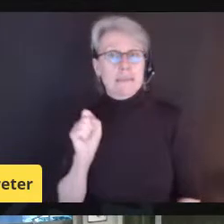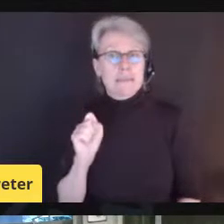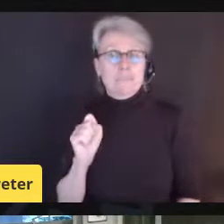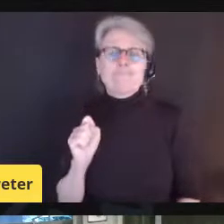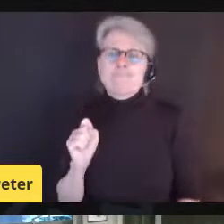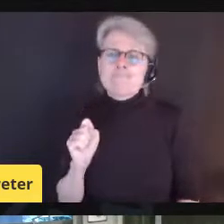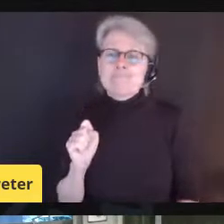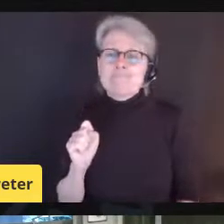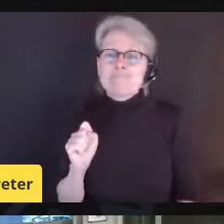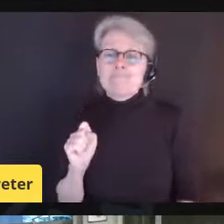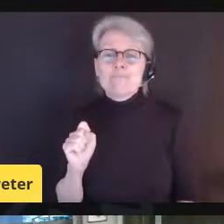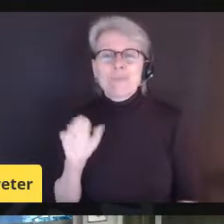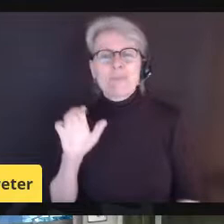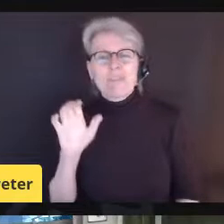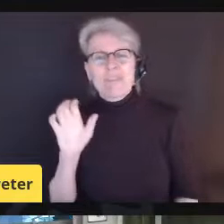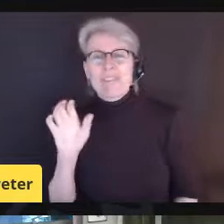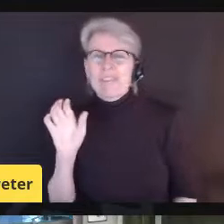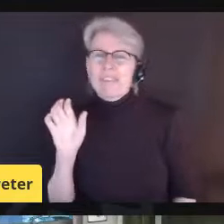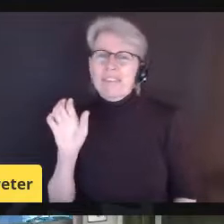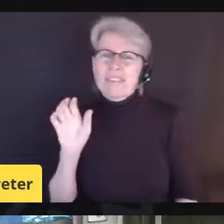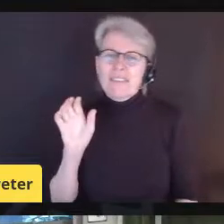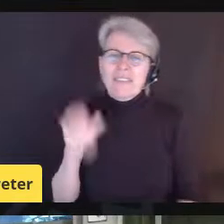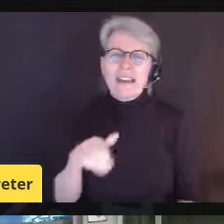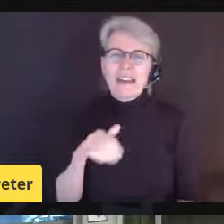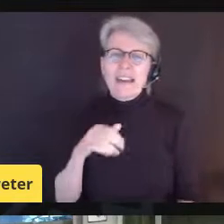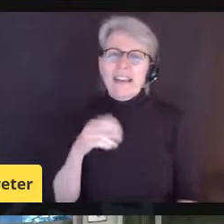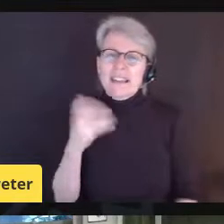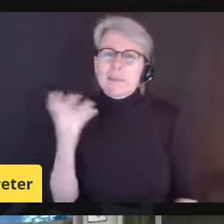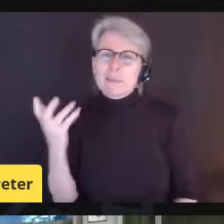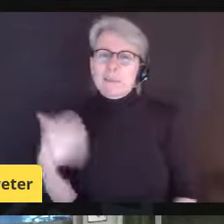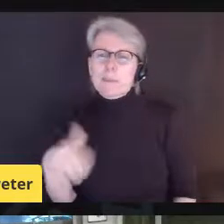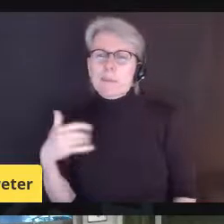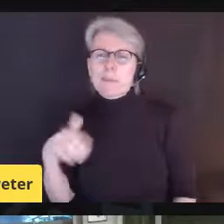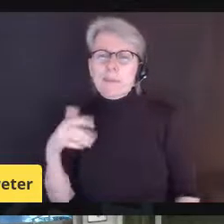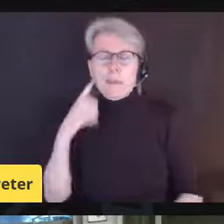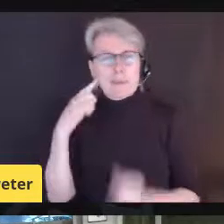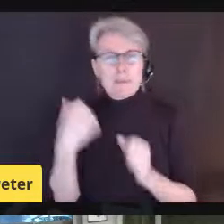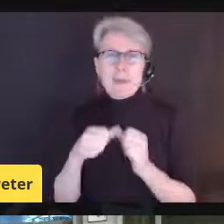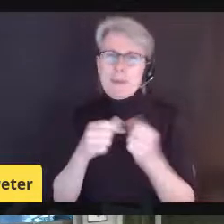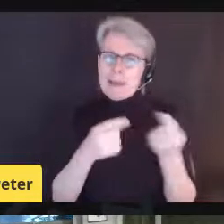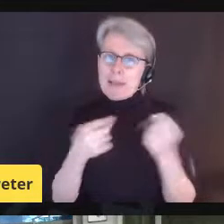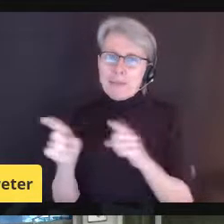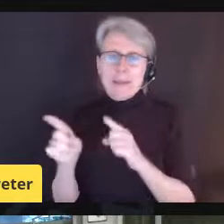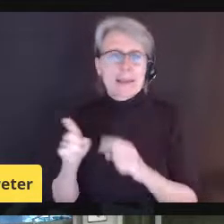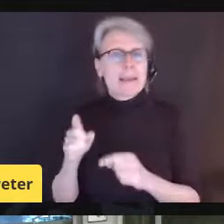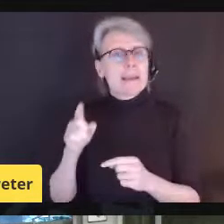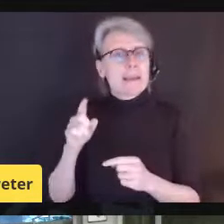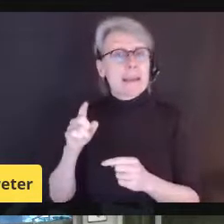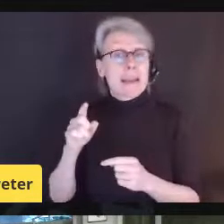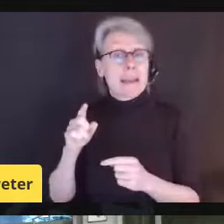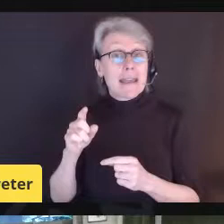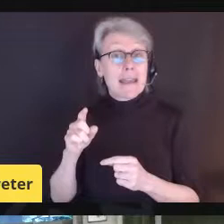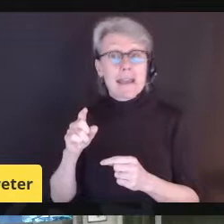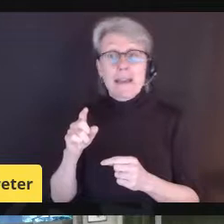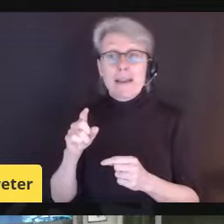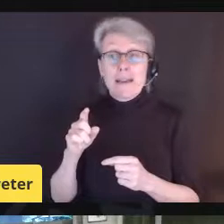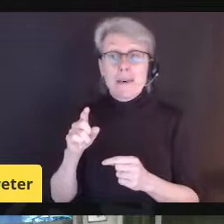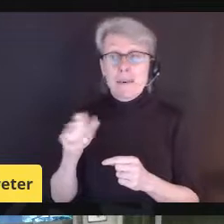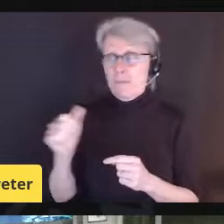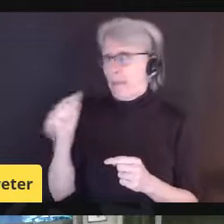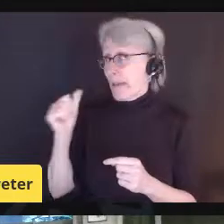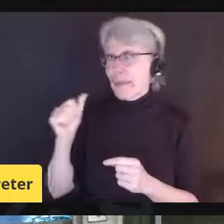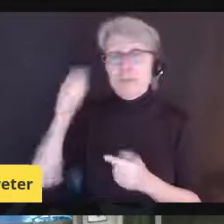that I can still remember that exact moment when that happened. And my husband is cleaning the balcony behind us.